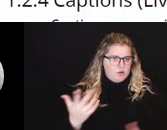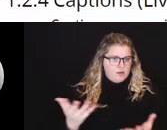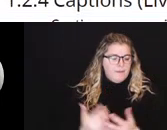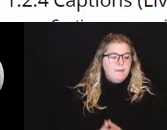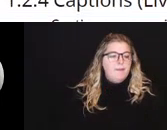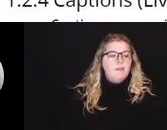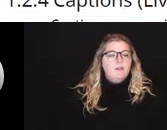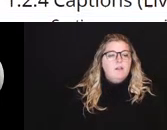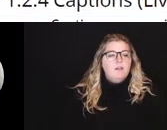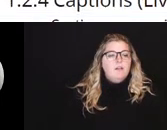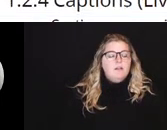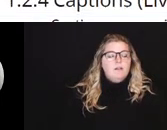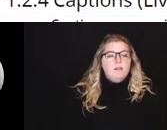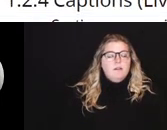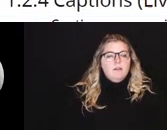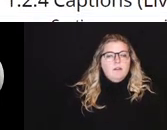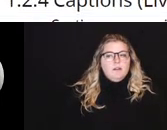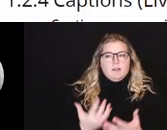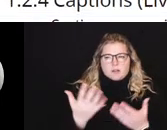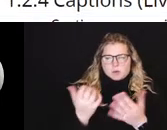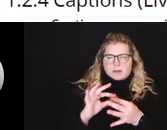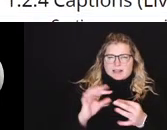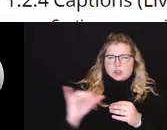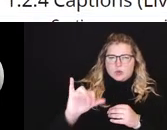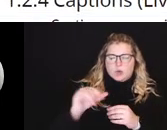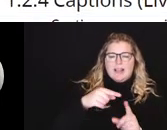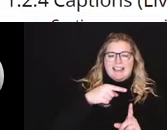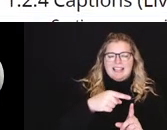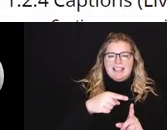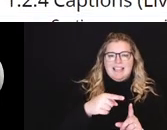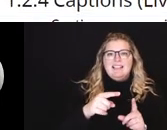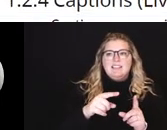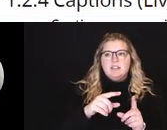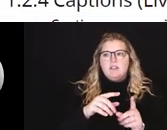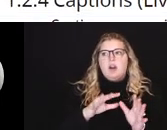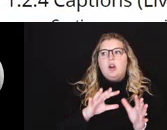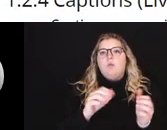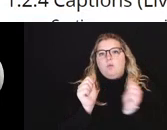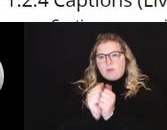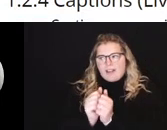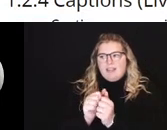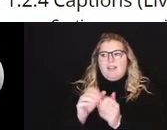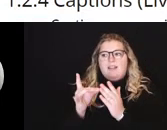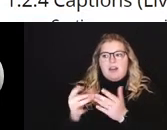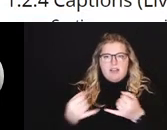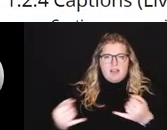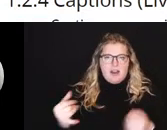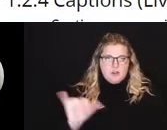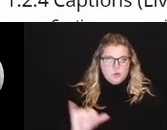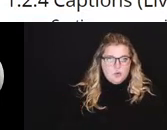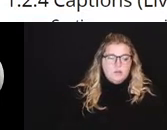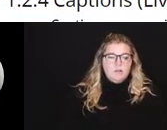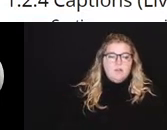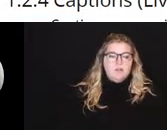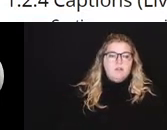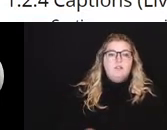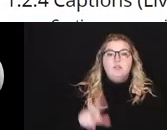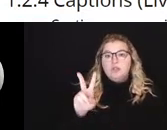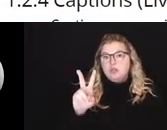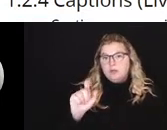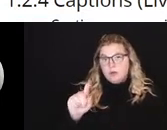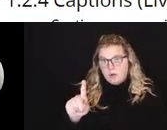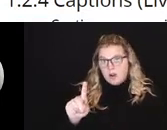is, and I want to mention these are in addition to WCAG, the guidelines. So again, we're focusing on 2.1 and